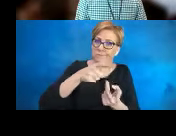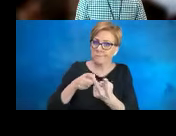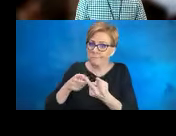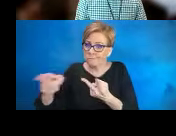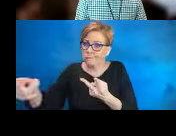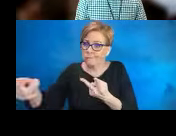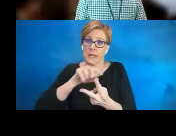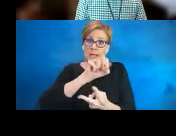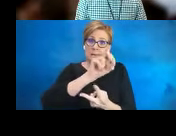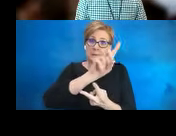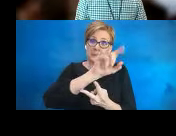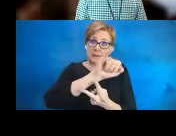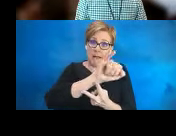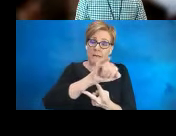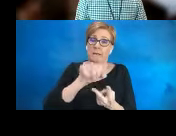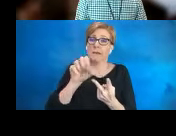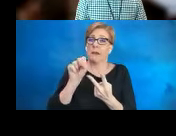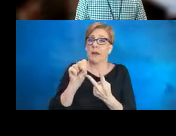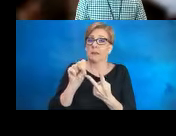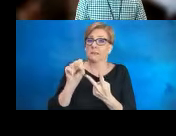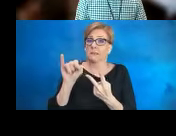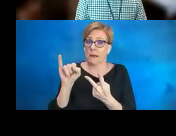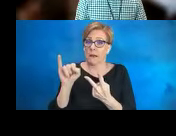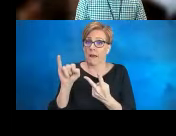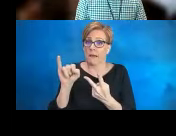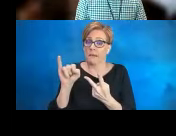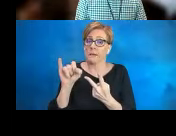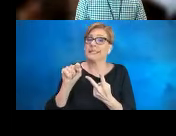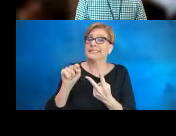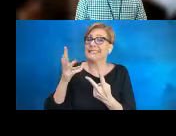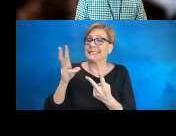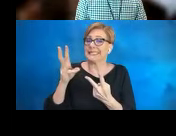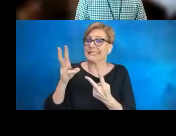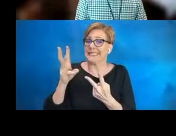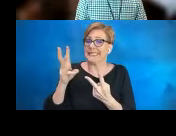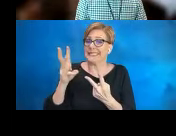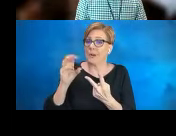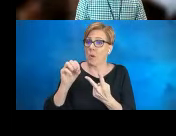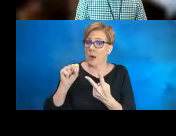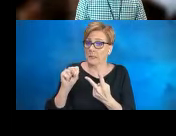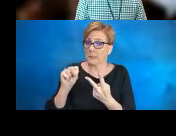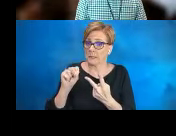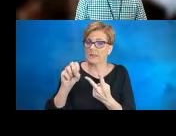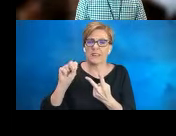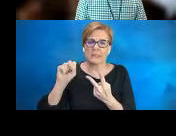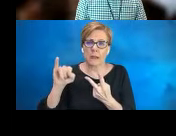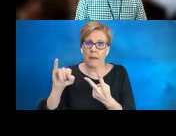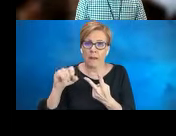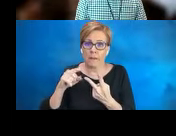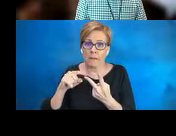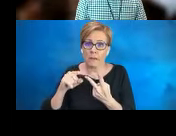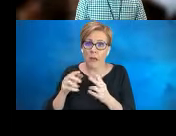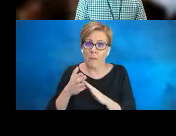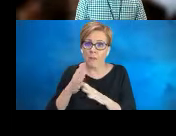SSDI and Title 16 SSI. The T16 OS or the SSI